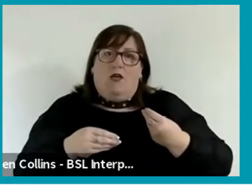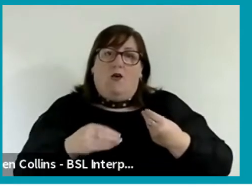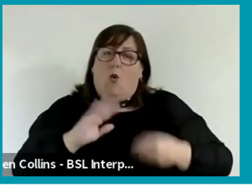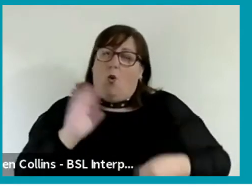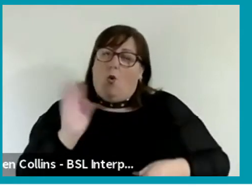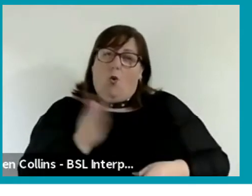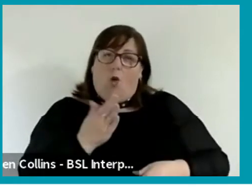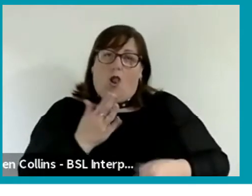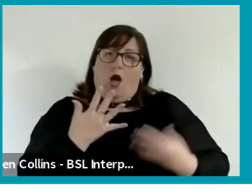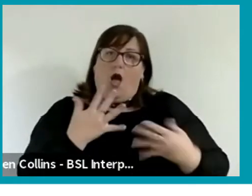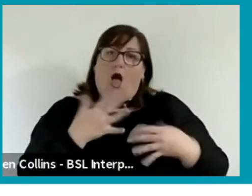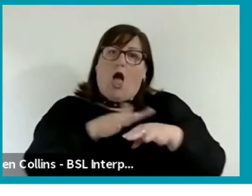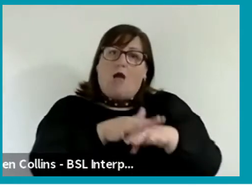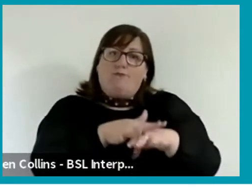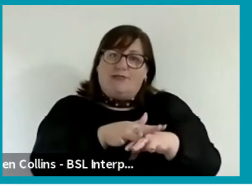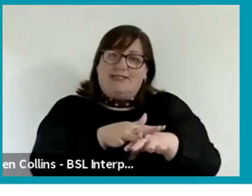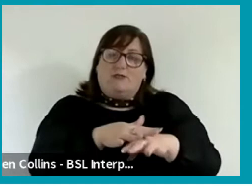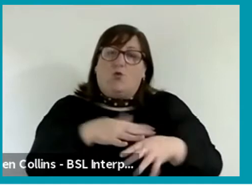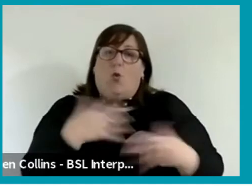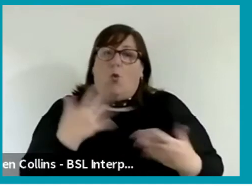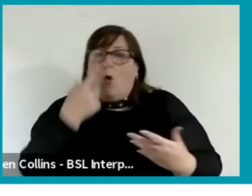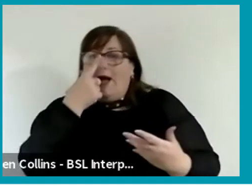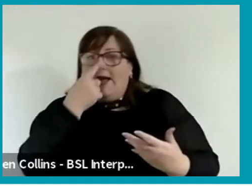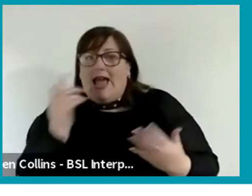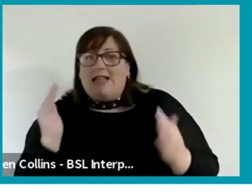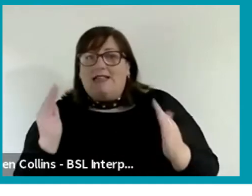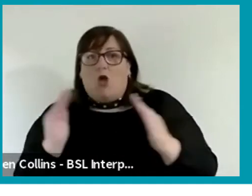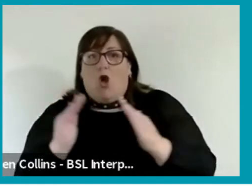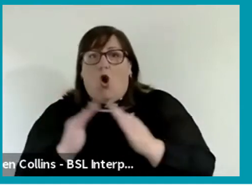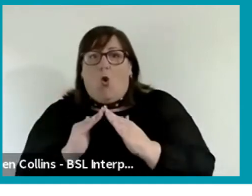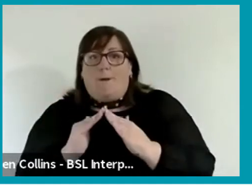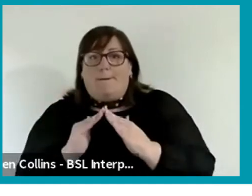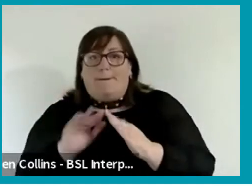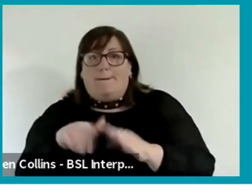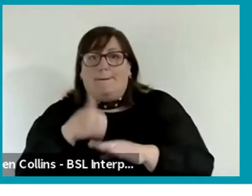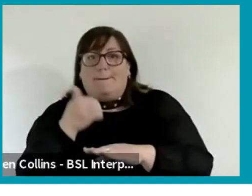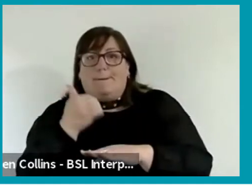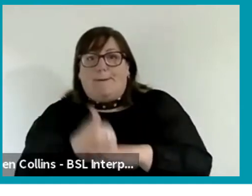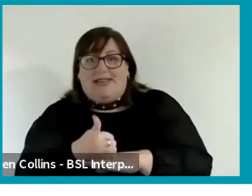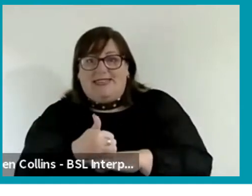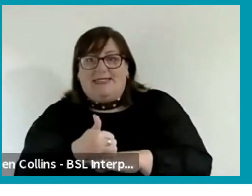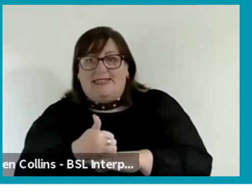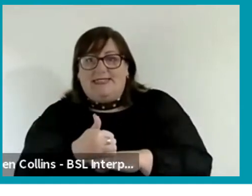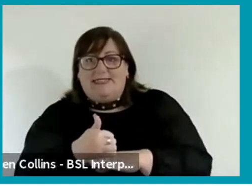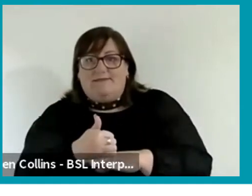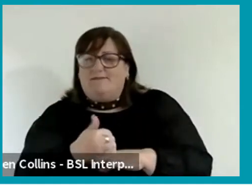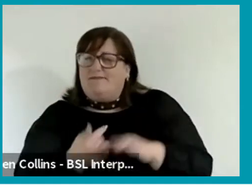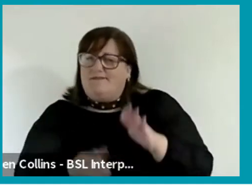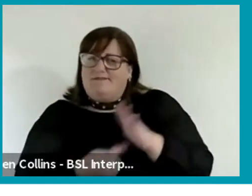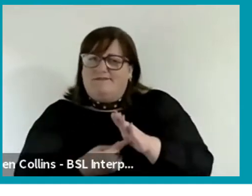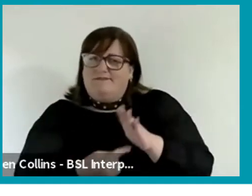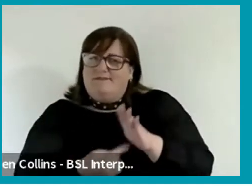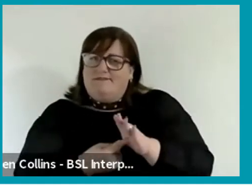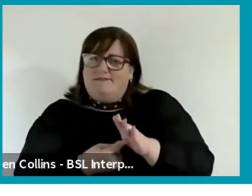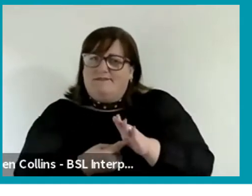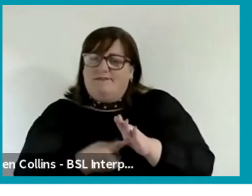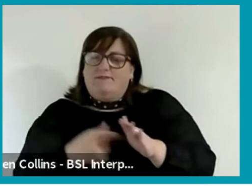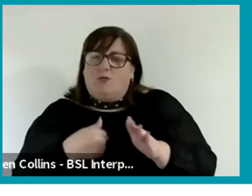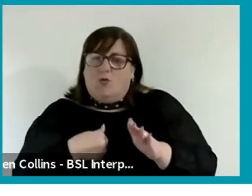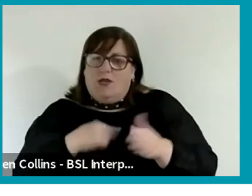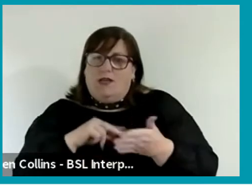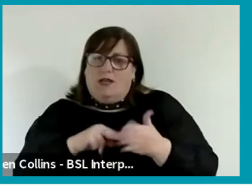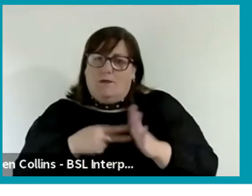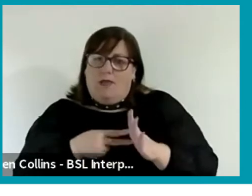if needed, and that's a very important thing. What we're planning to do is to keep auditing everything we